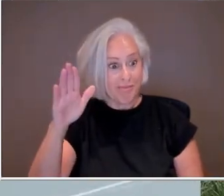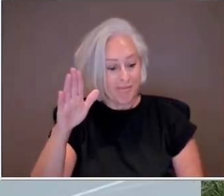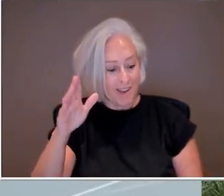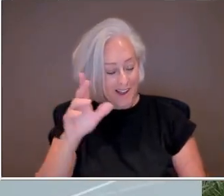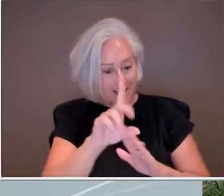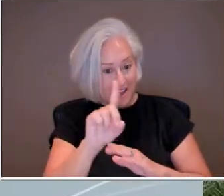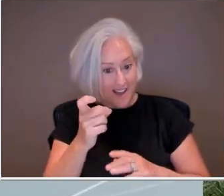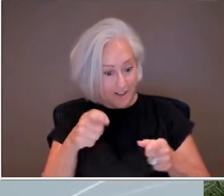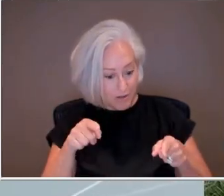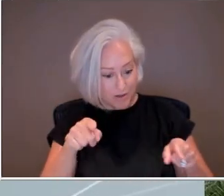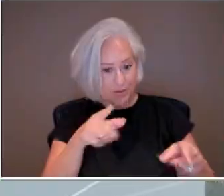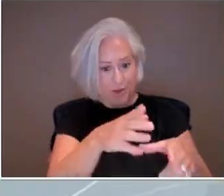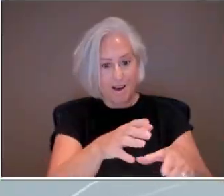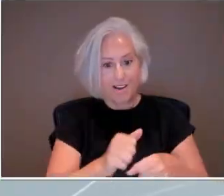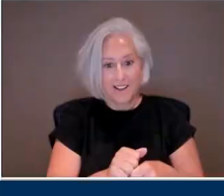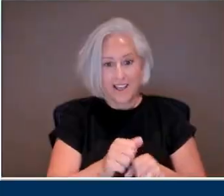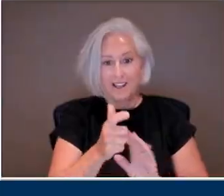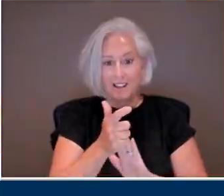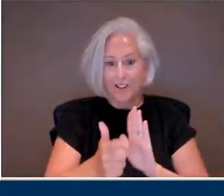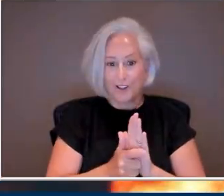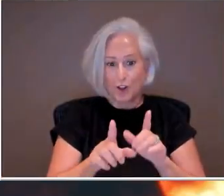pause, not stop.